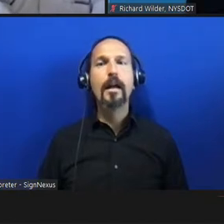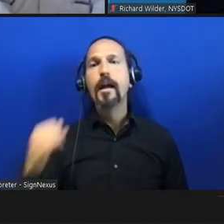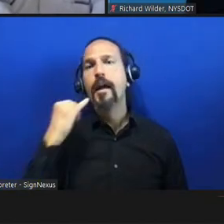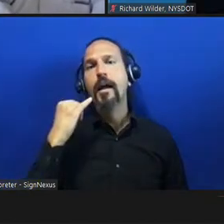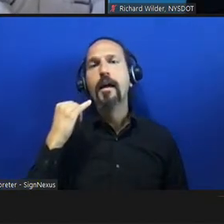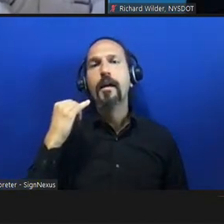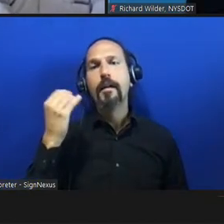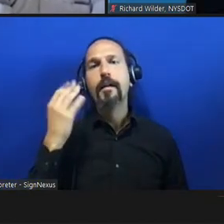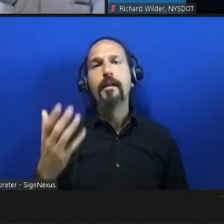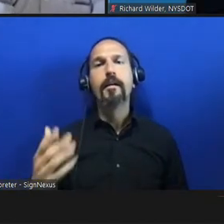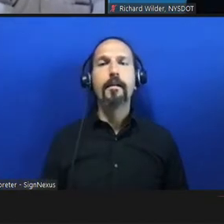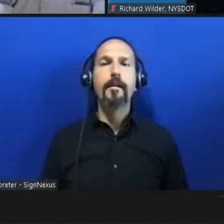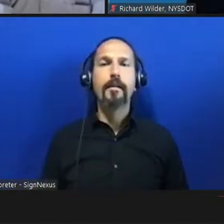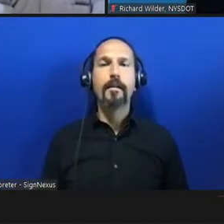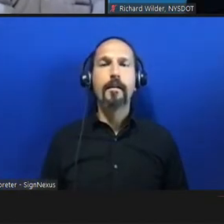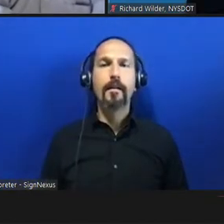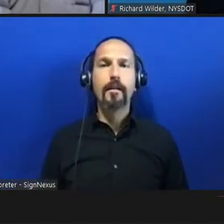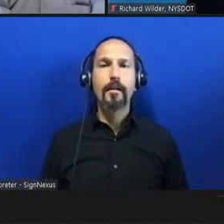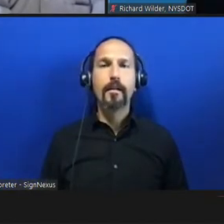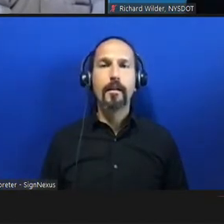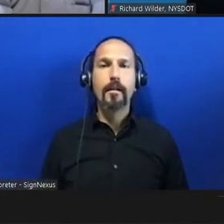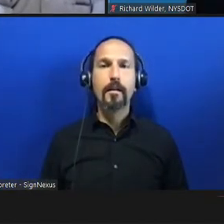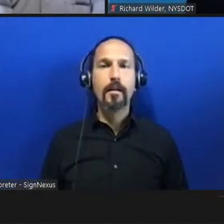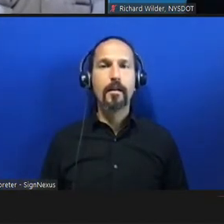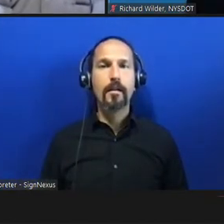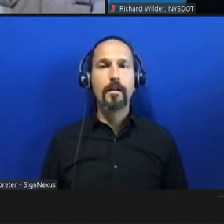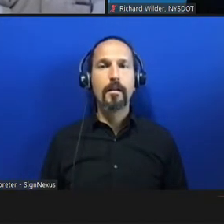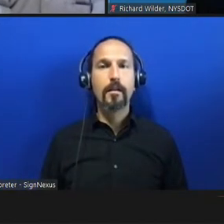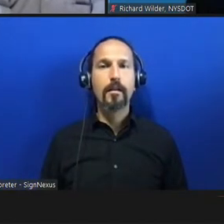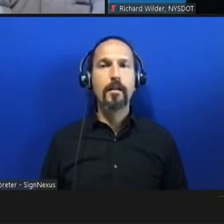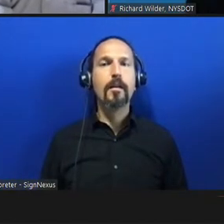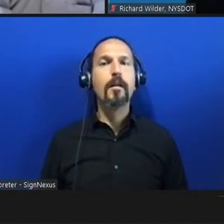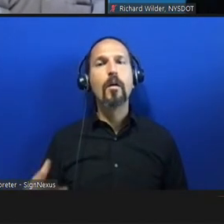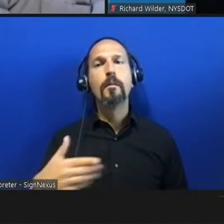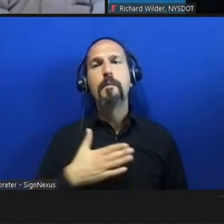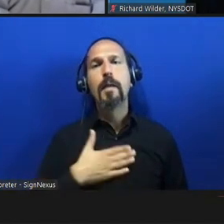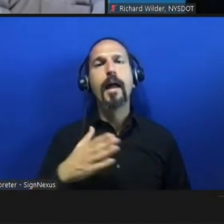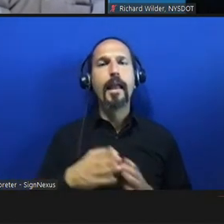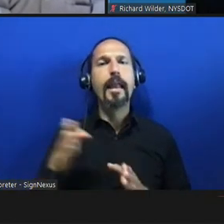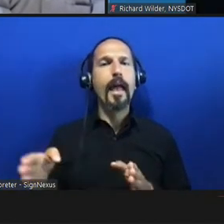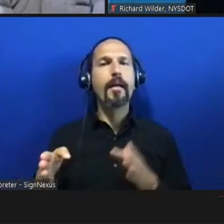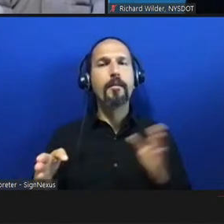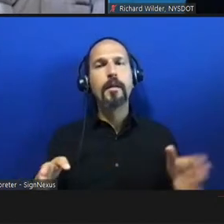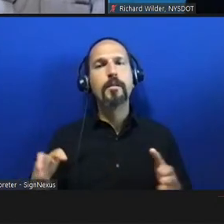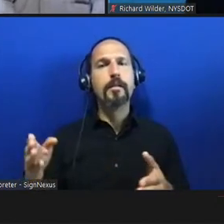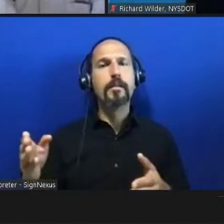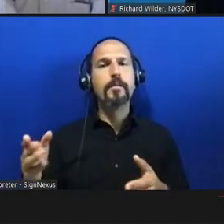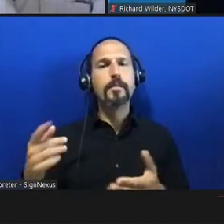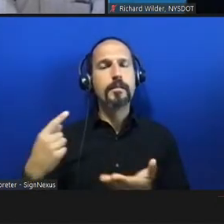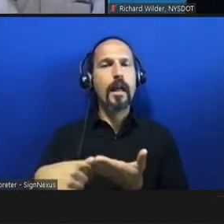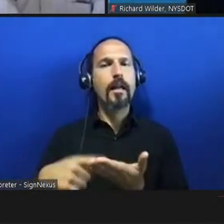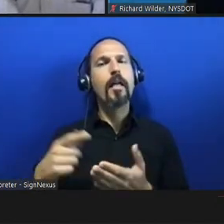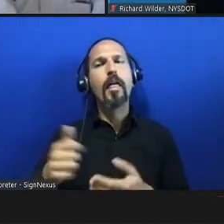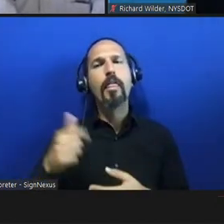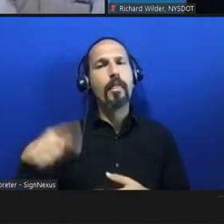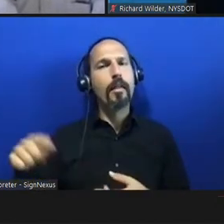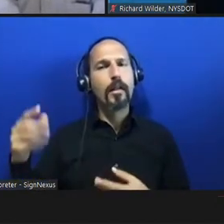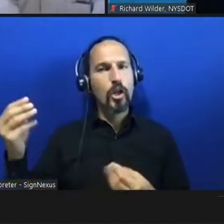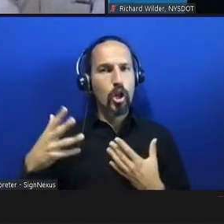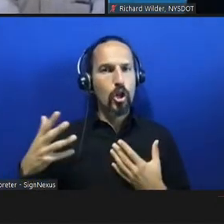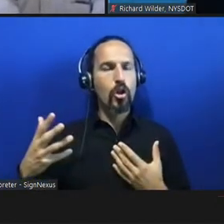my we've been doing this um my neighbors and I and they pointed out to me the other day